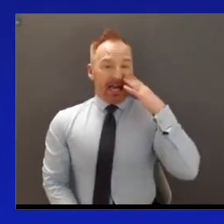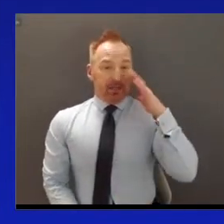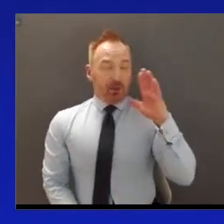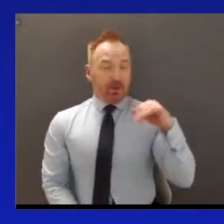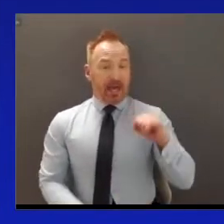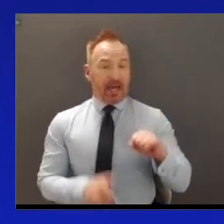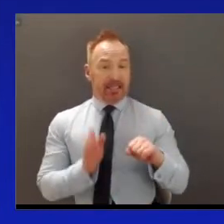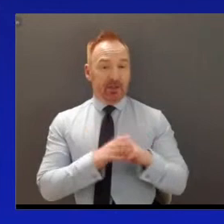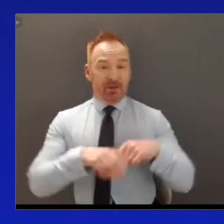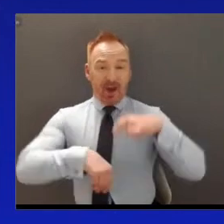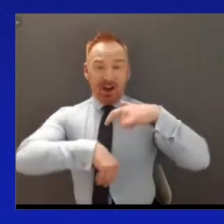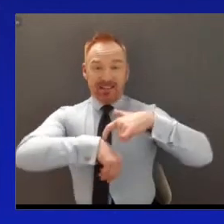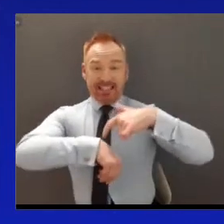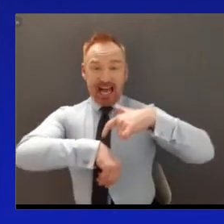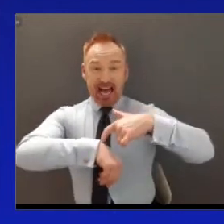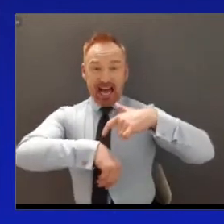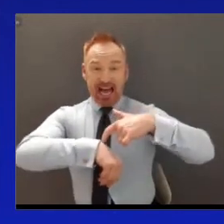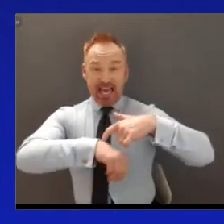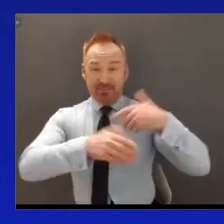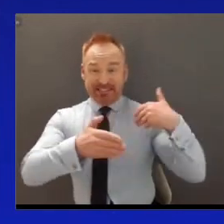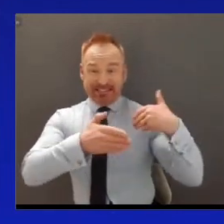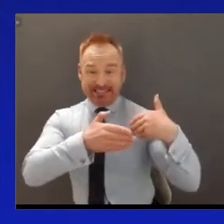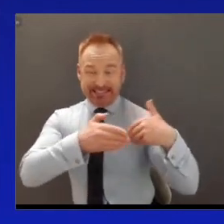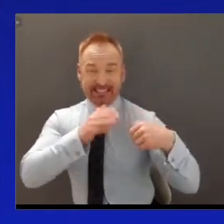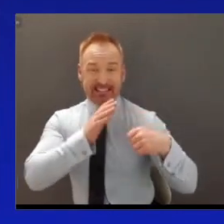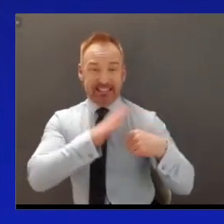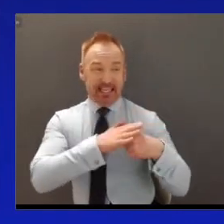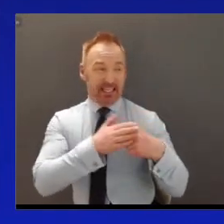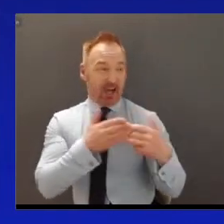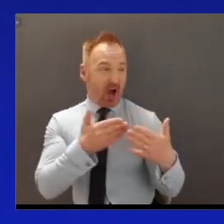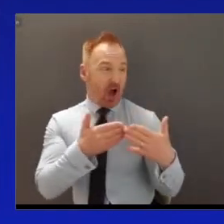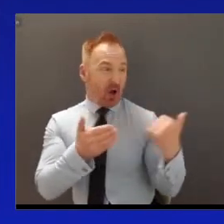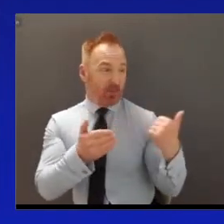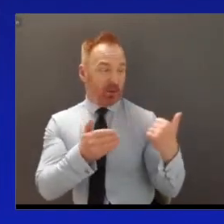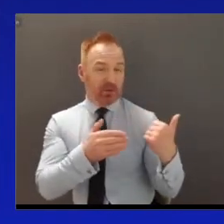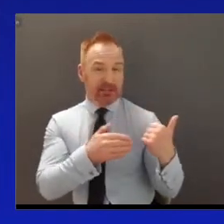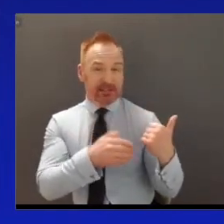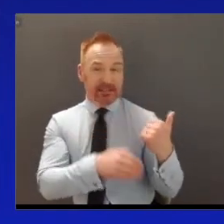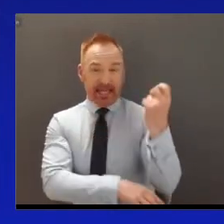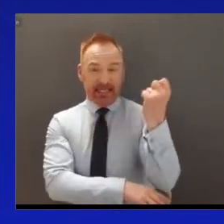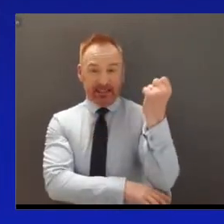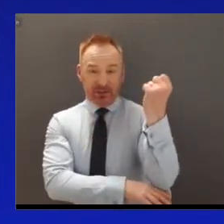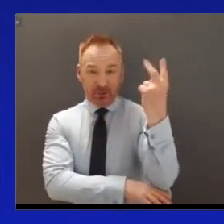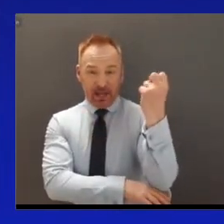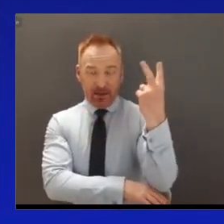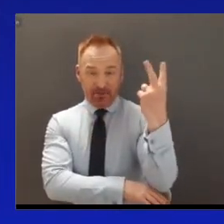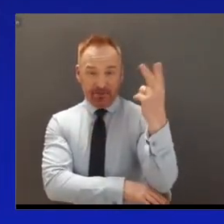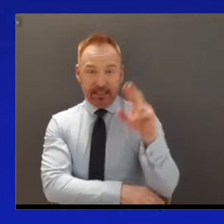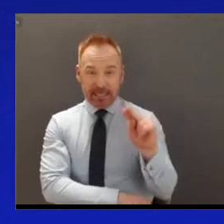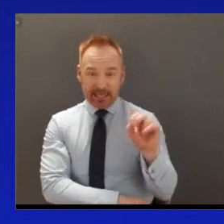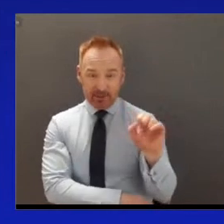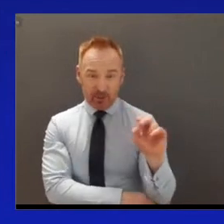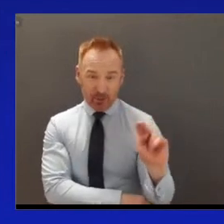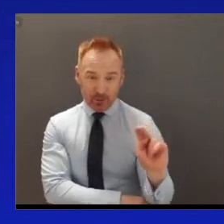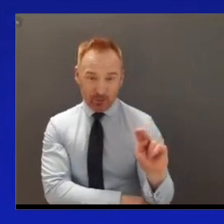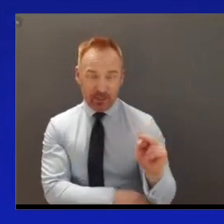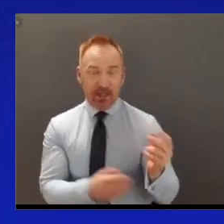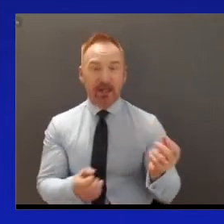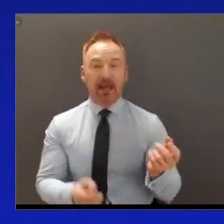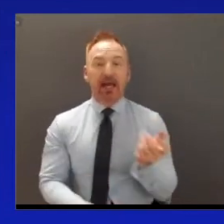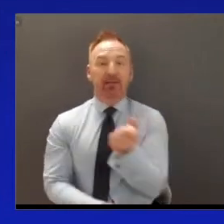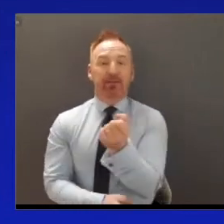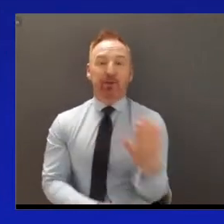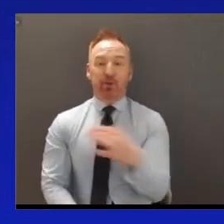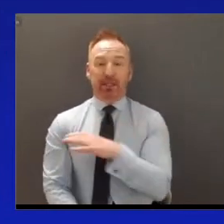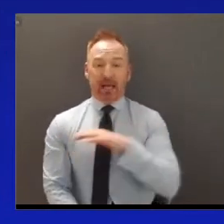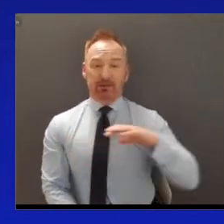number of councillors who haven't spoken yet are on either planning or ARAC. So I'm going